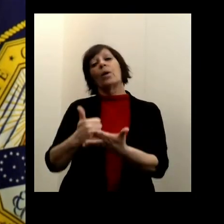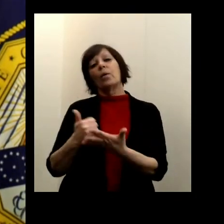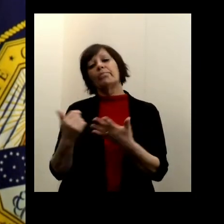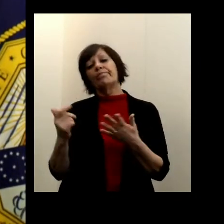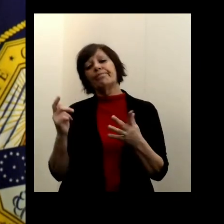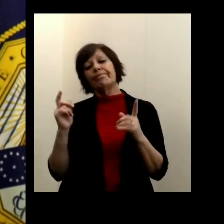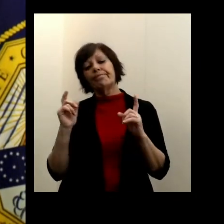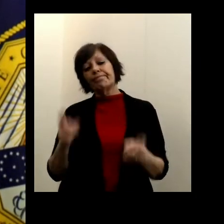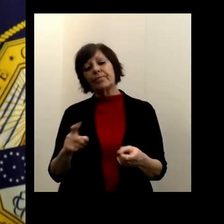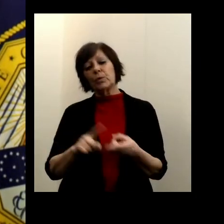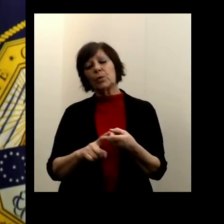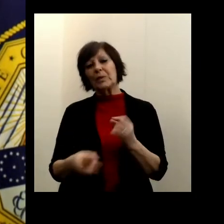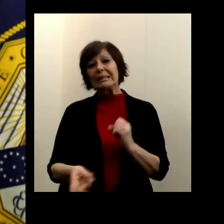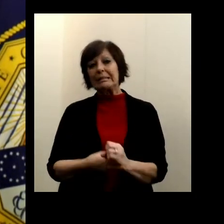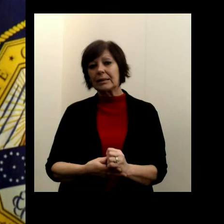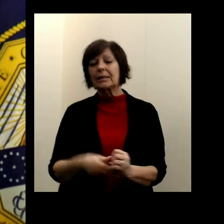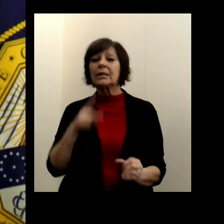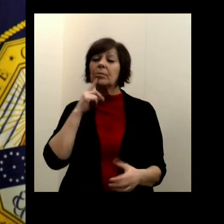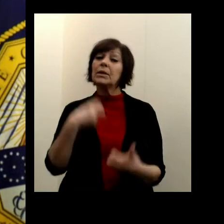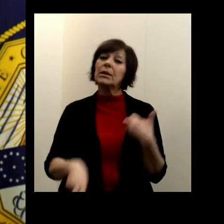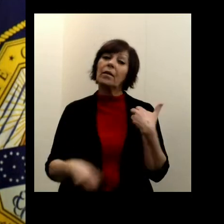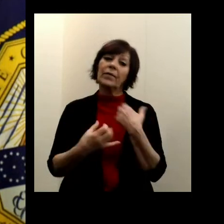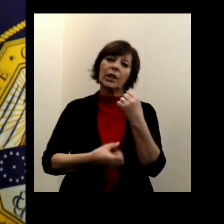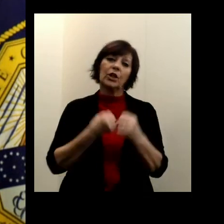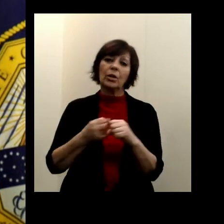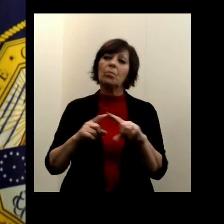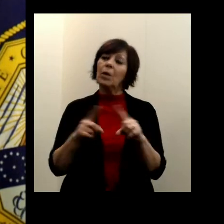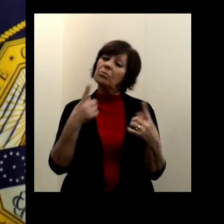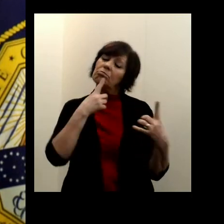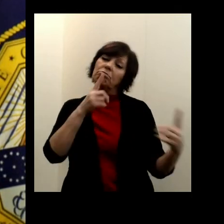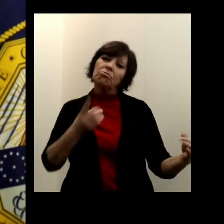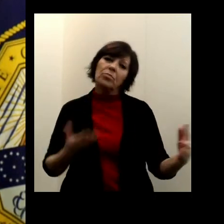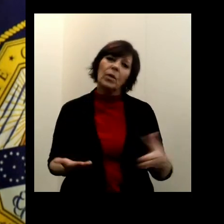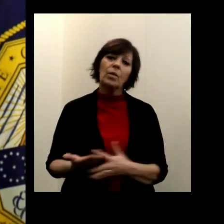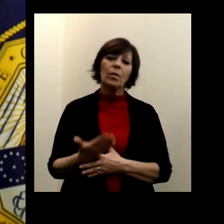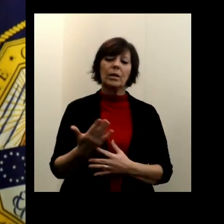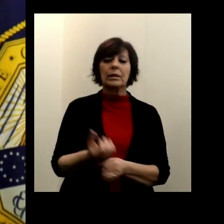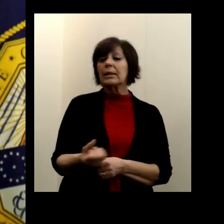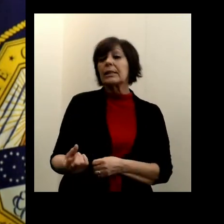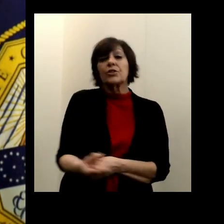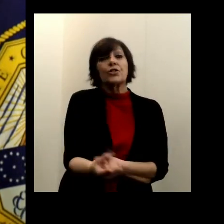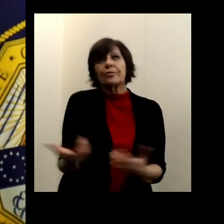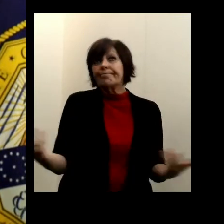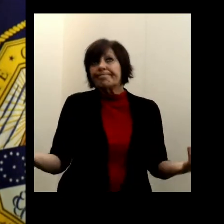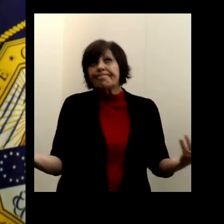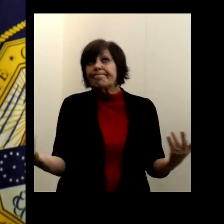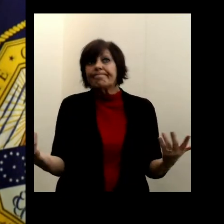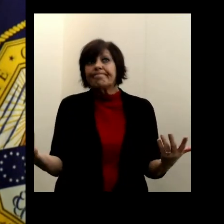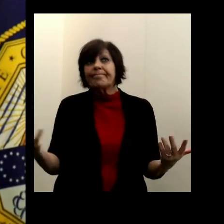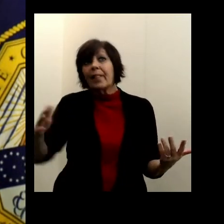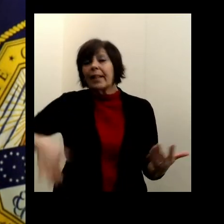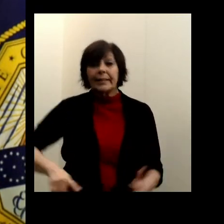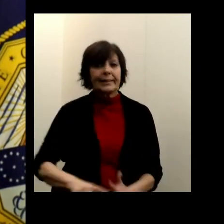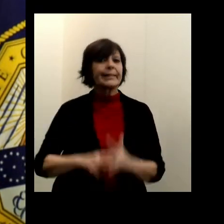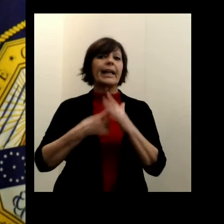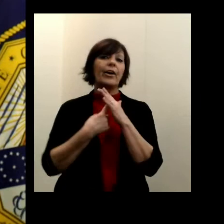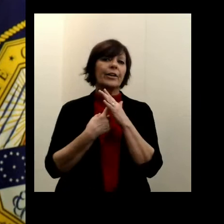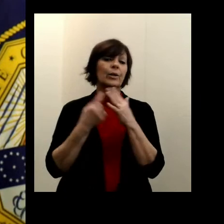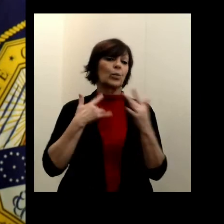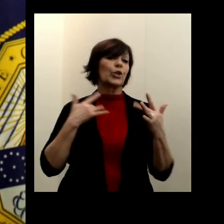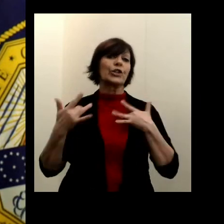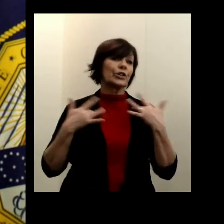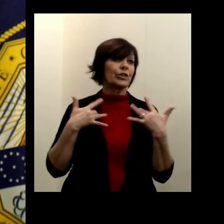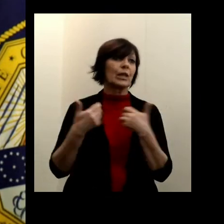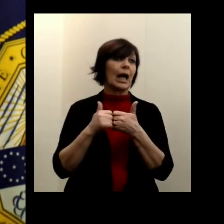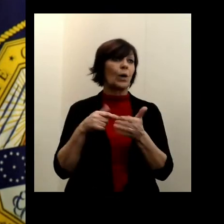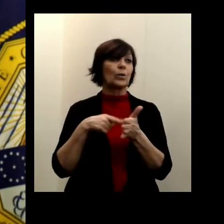to savings. It's been a tough year, but we got through it. And next year hasn't even started yet, and we're already concerned about how we're